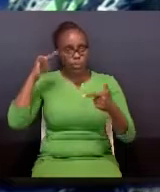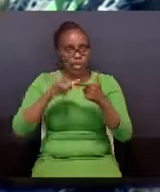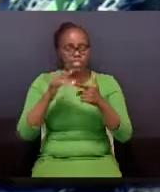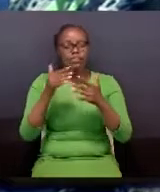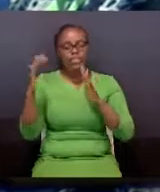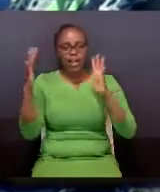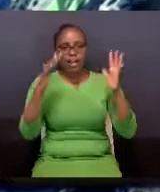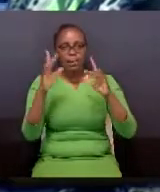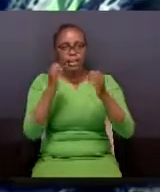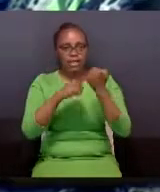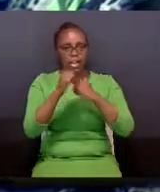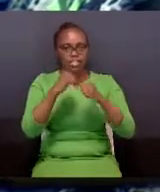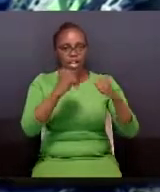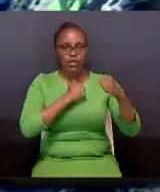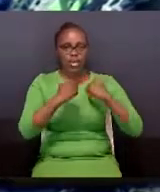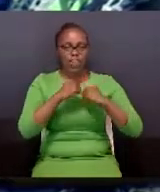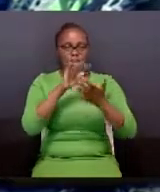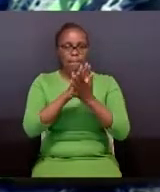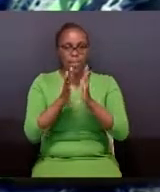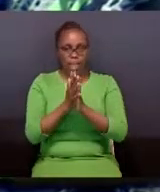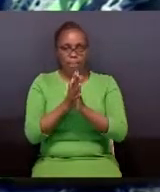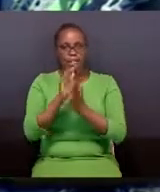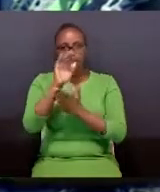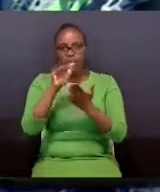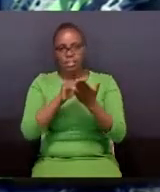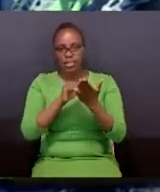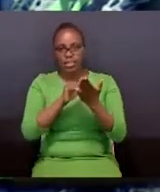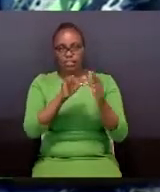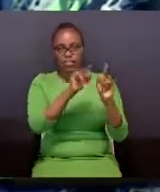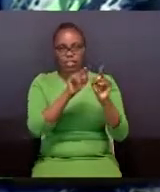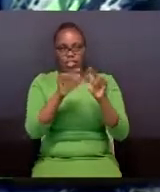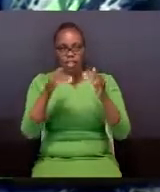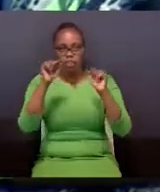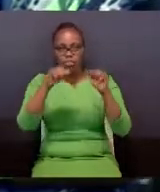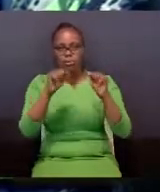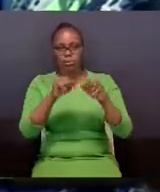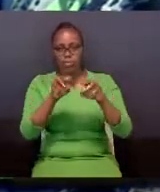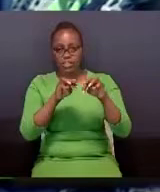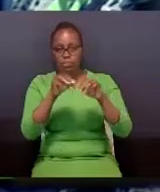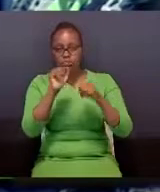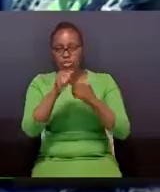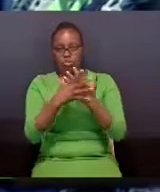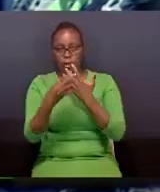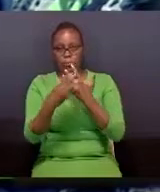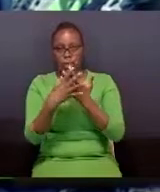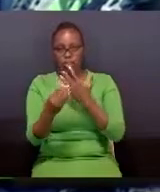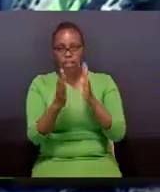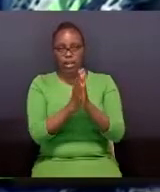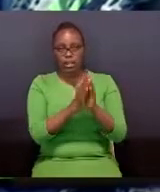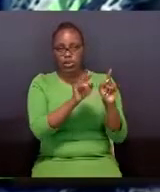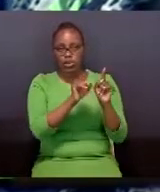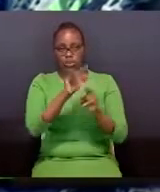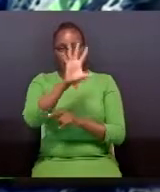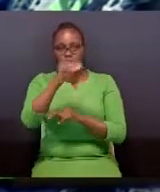action. Rwanda has become a green hub in Africa. How can this model be replicated in most of the African